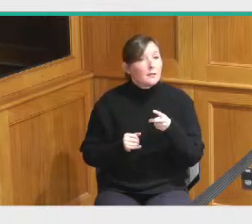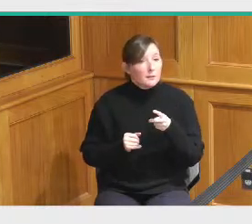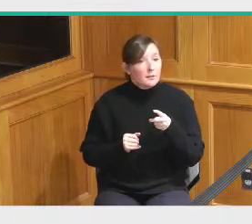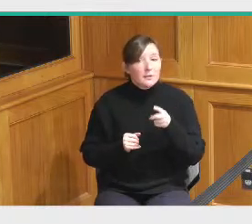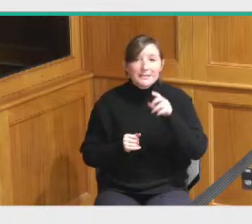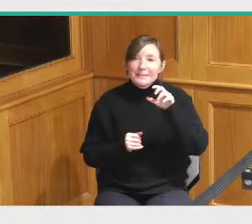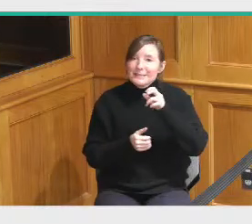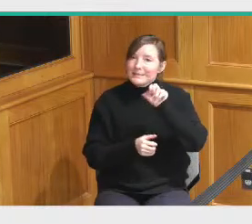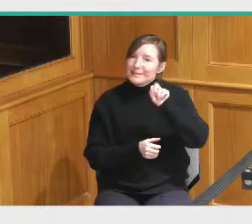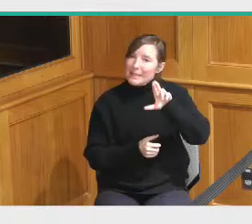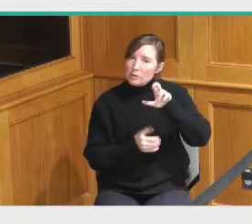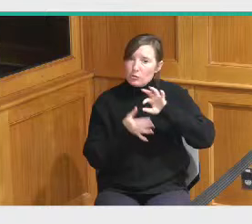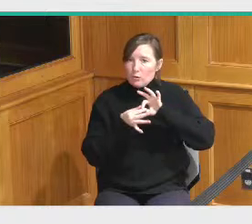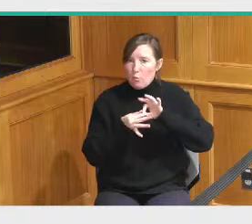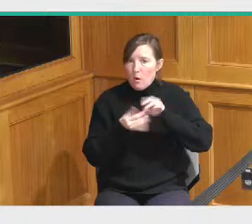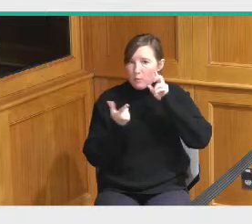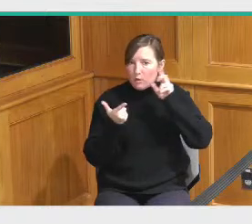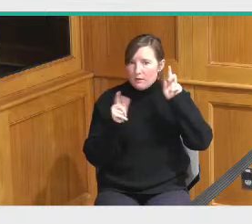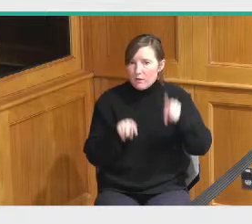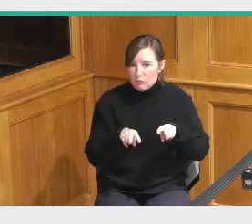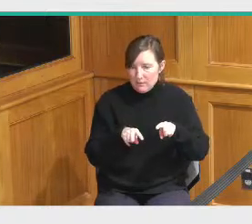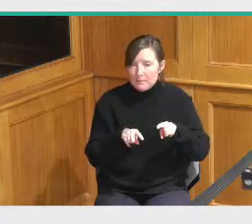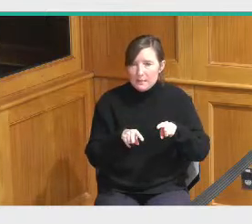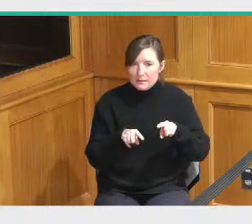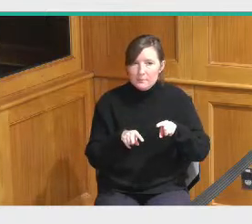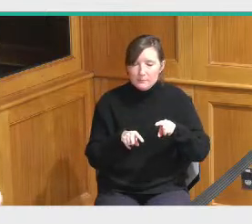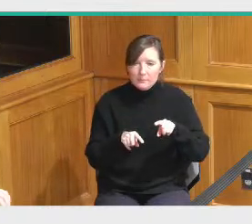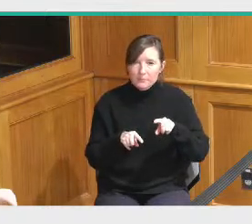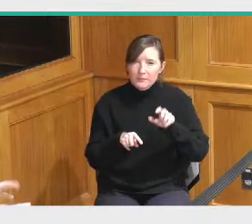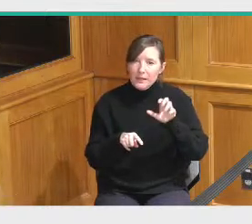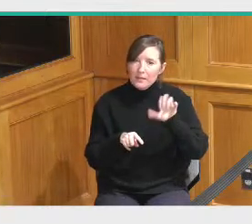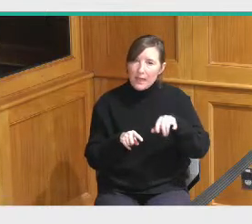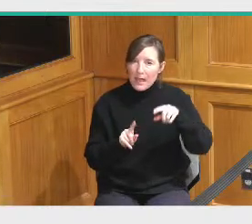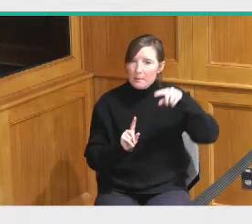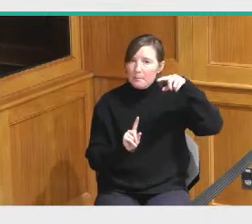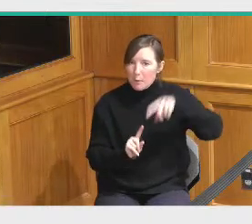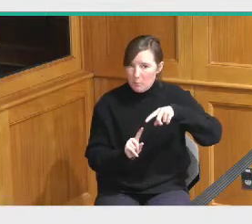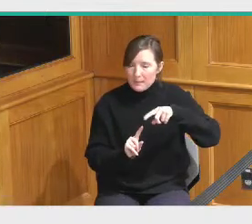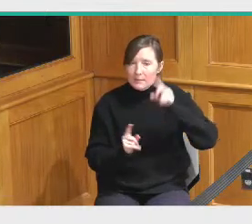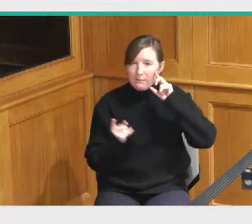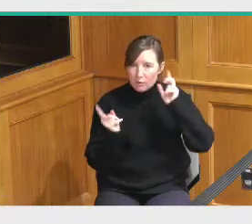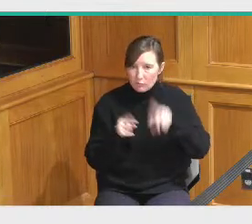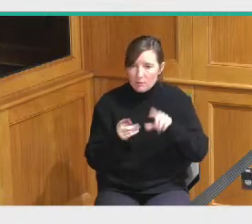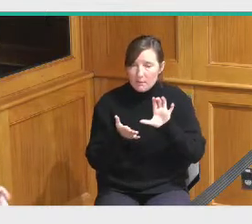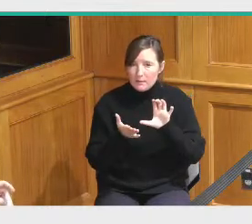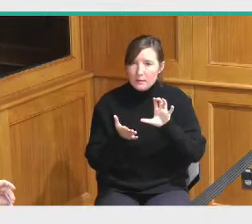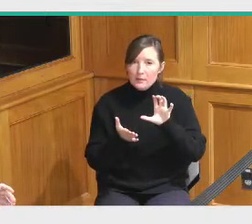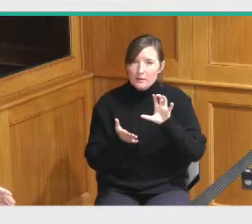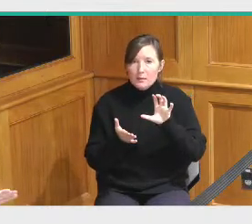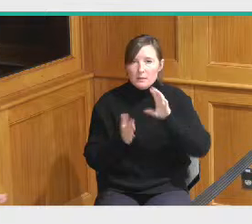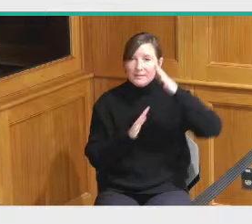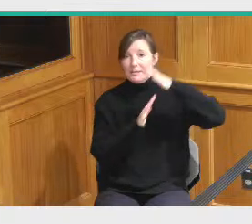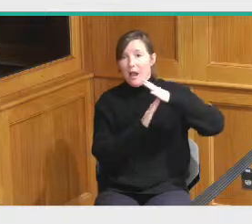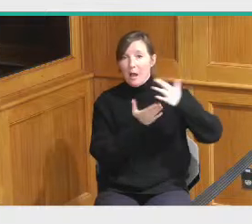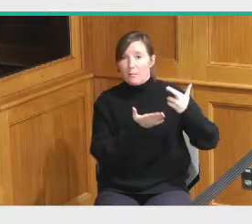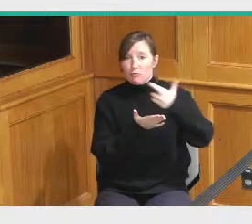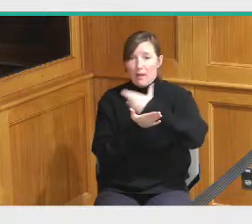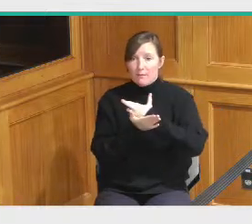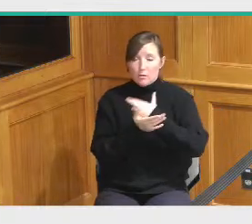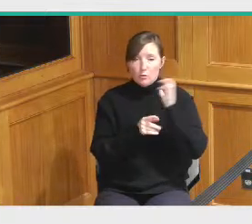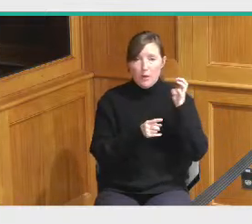So the senior cooperative agreement, the purpose of that agreement is to allocate the various TOT revenue